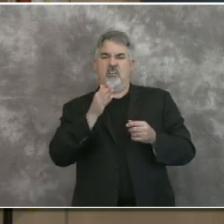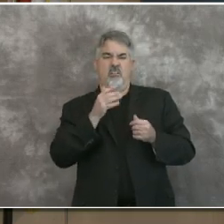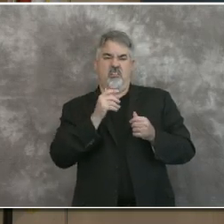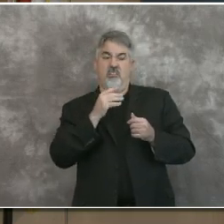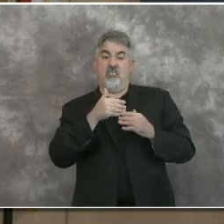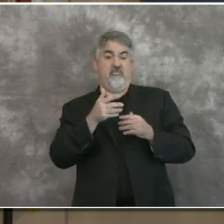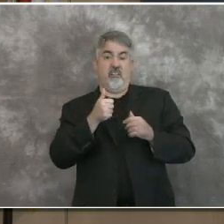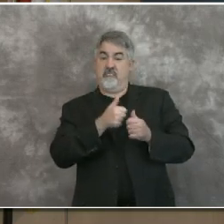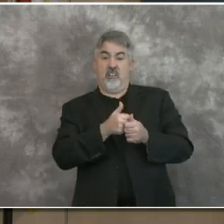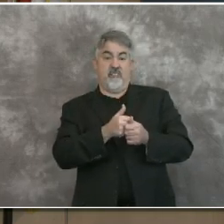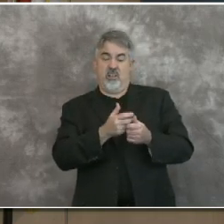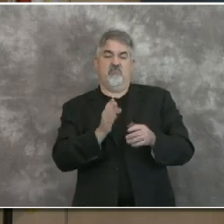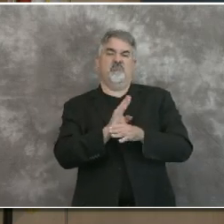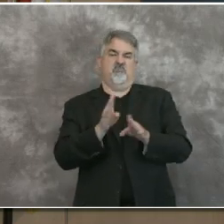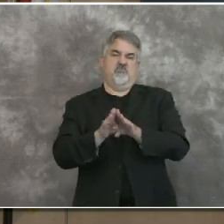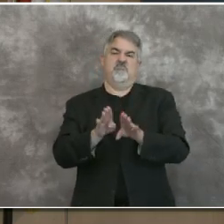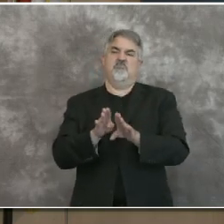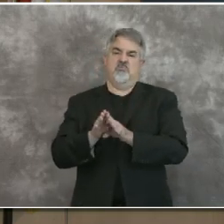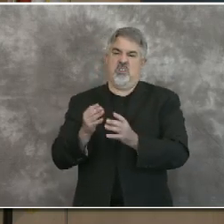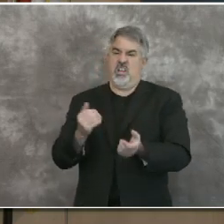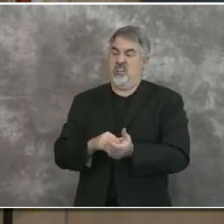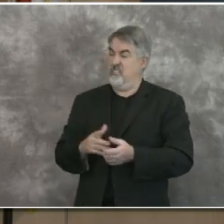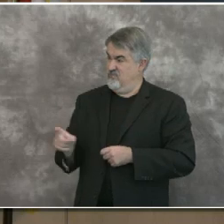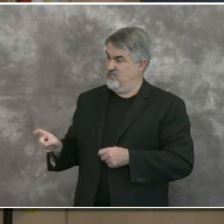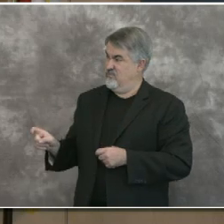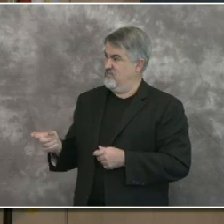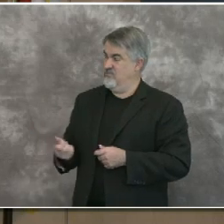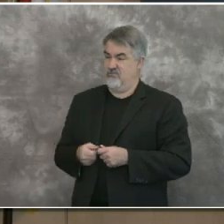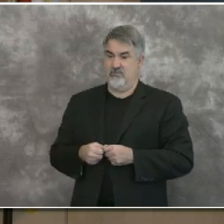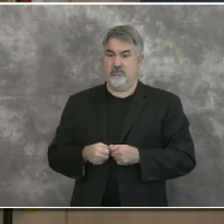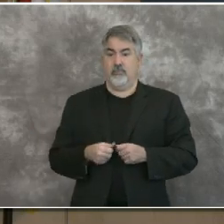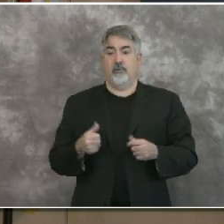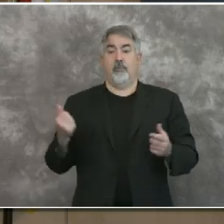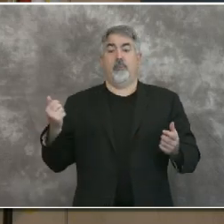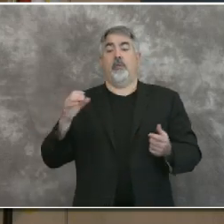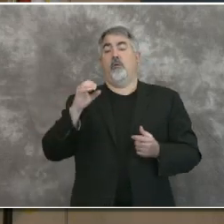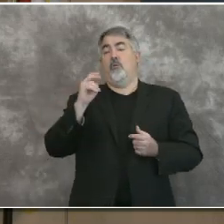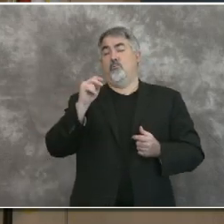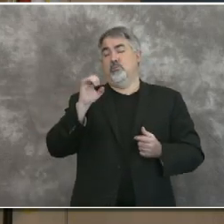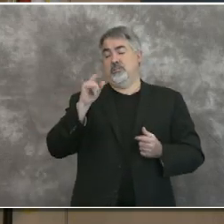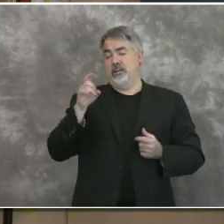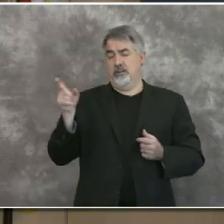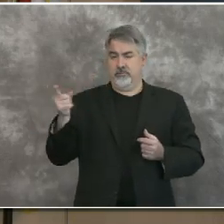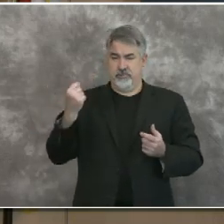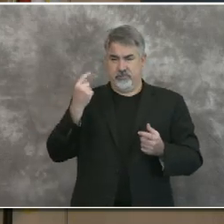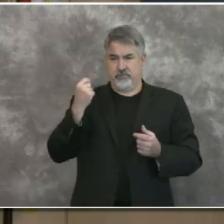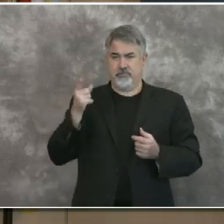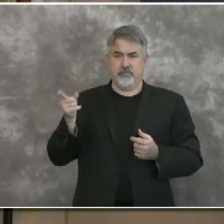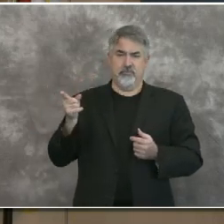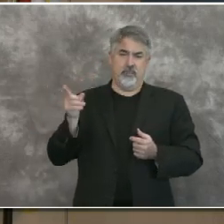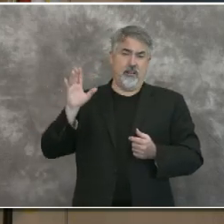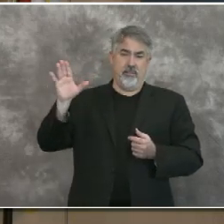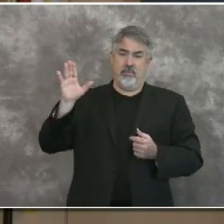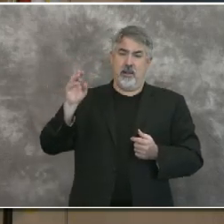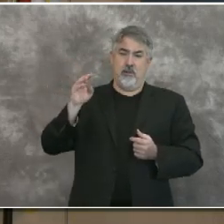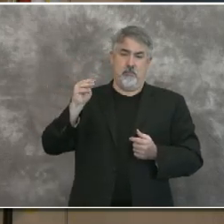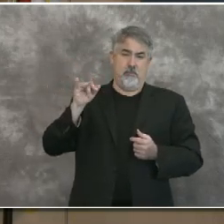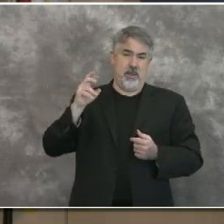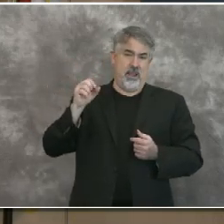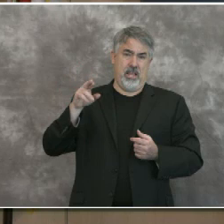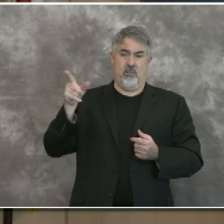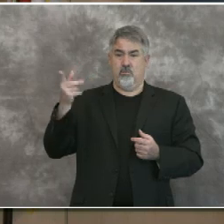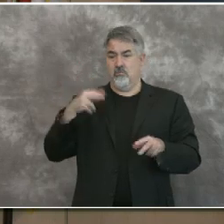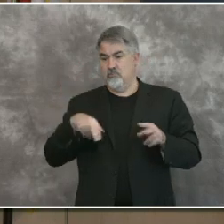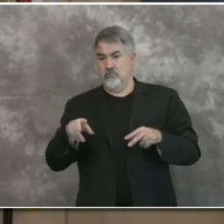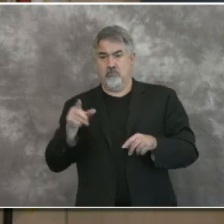businesses that they can reopen in Oceanside. Well, I think in Oceanside, cooler heads prevailed. I think that was the mayor and the law enforcement both made